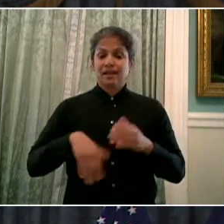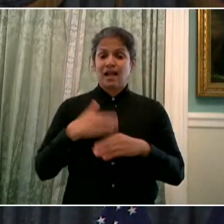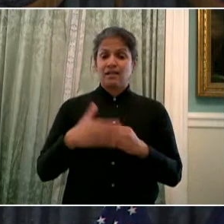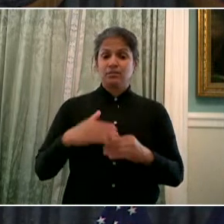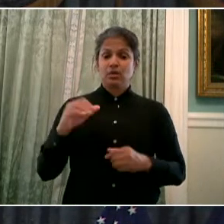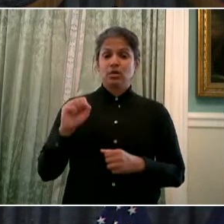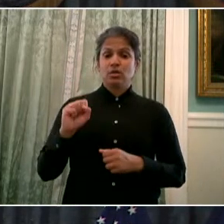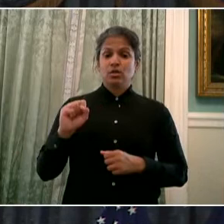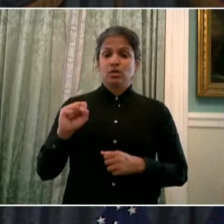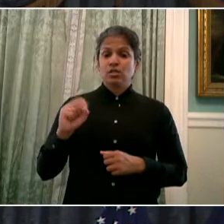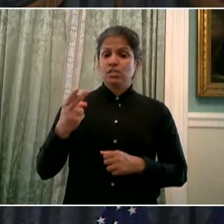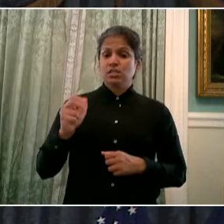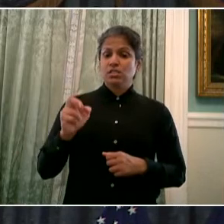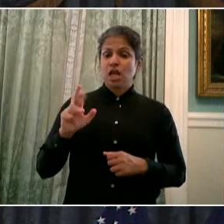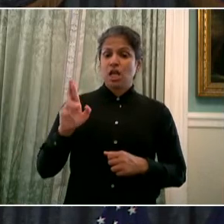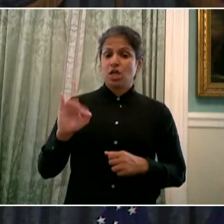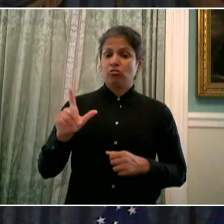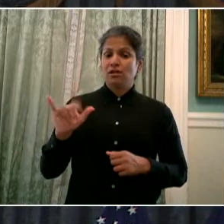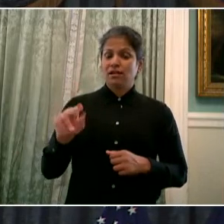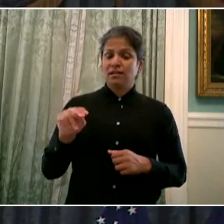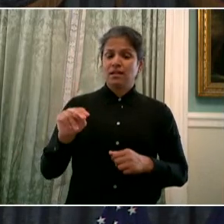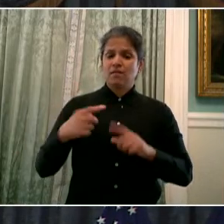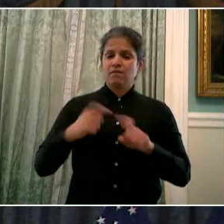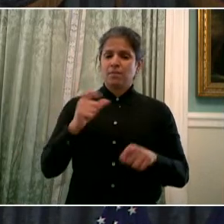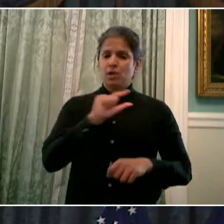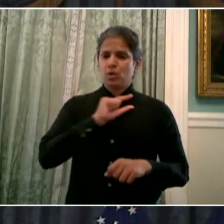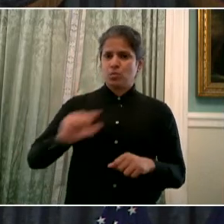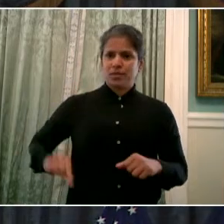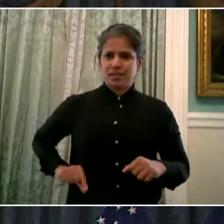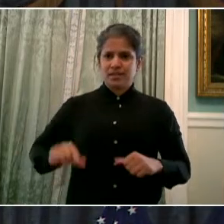air? Sure. Well, our Department